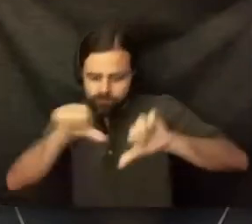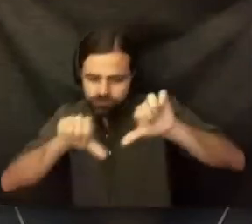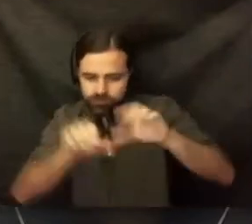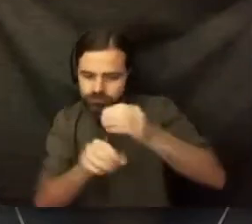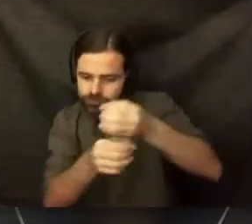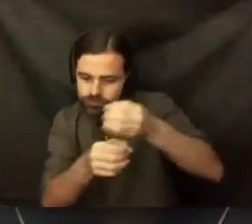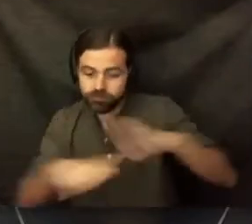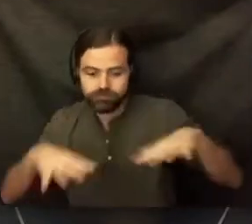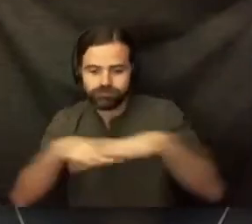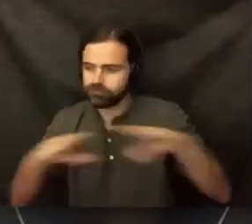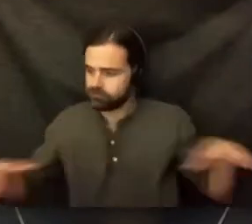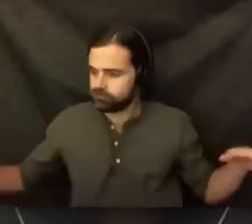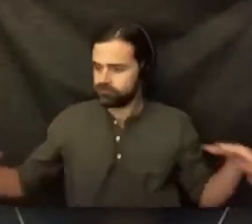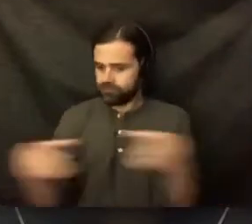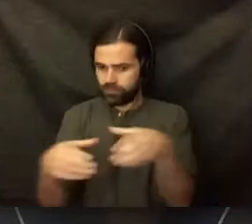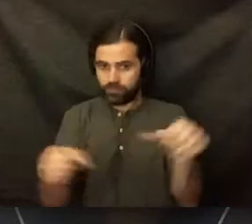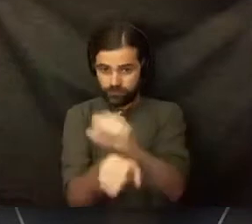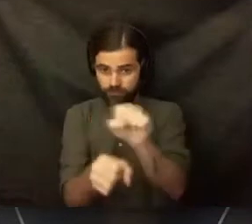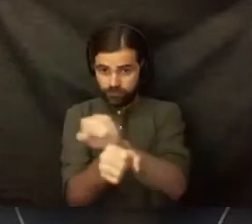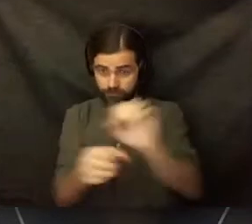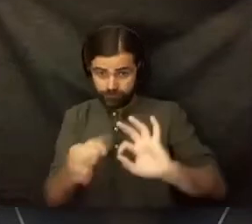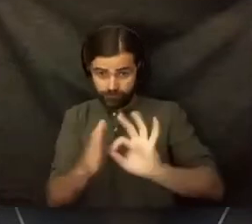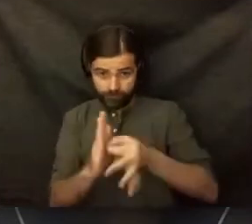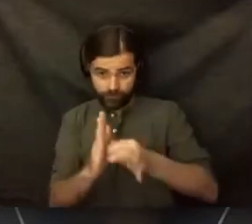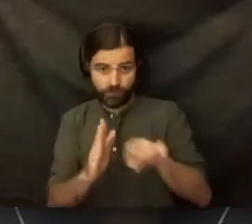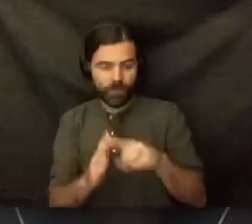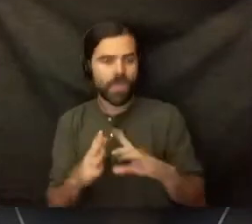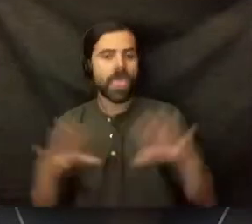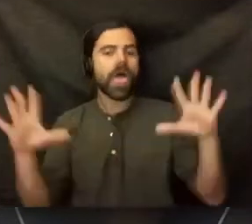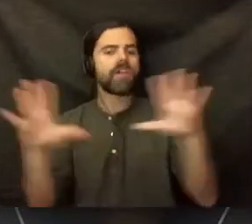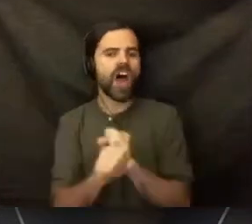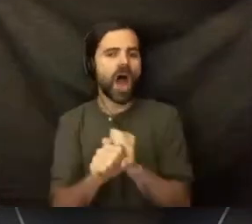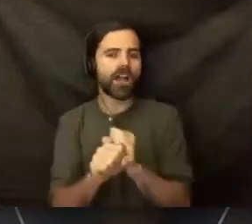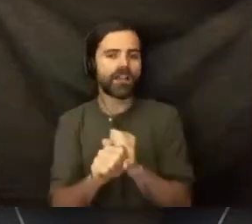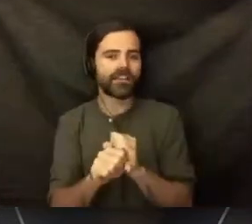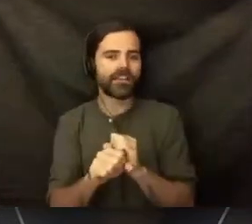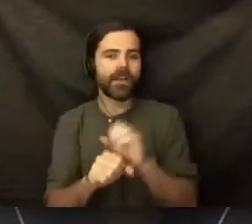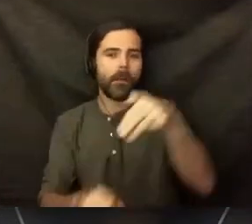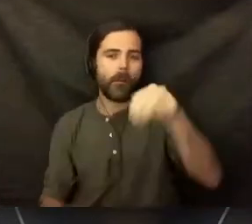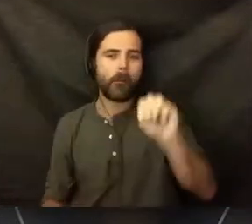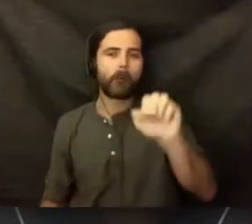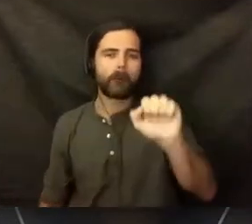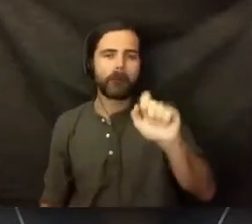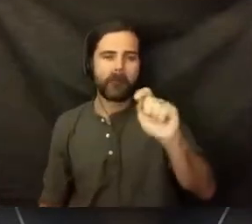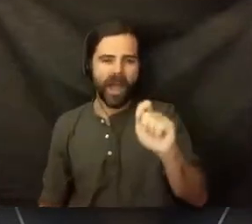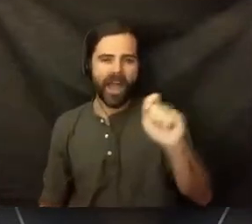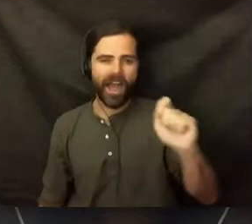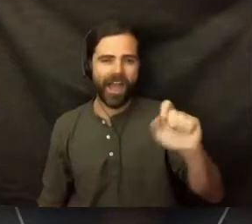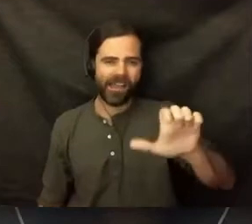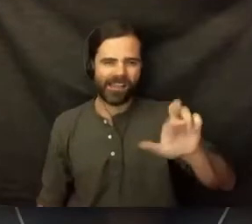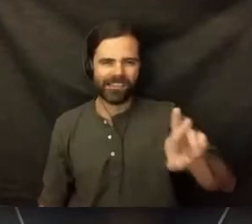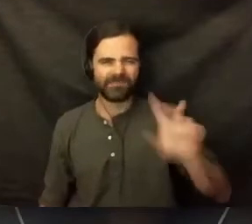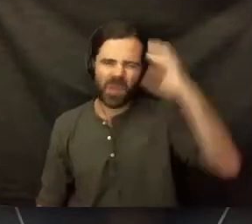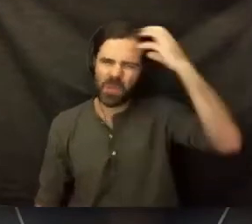collaborative system change. Dark Matter is a field laboratory focused on radically redesigning the bureaucratic and